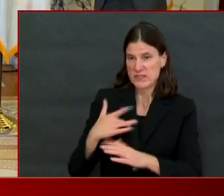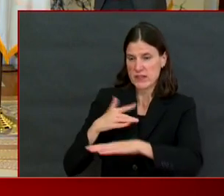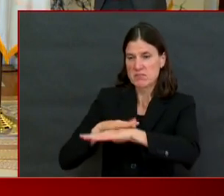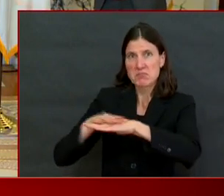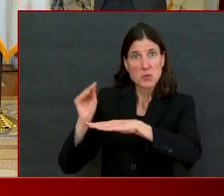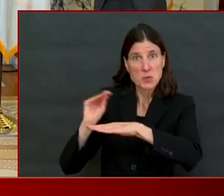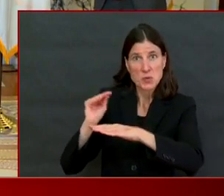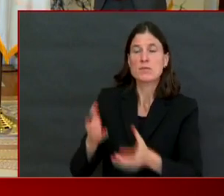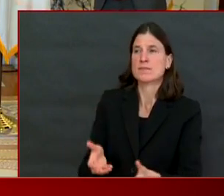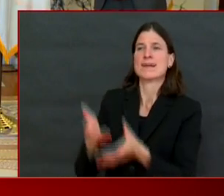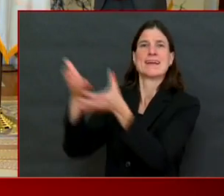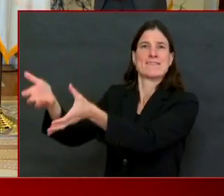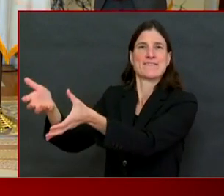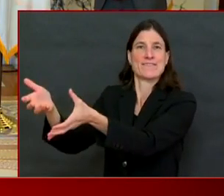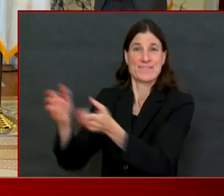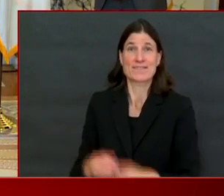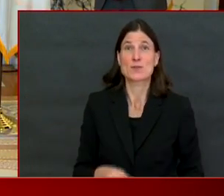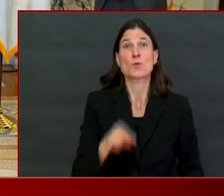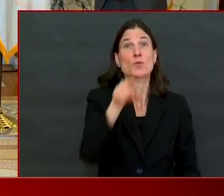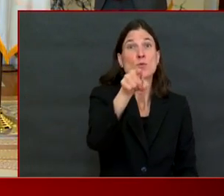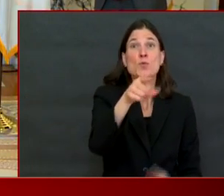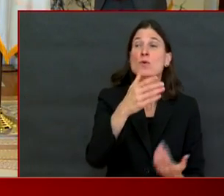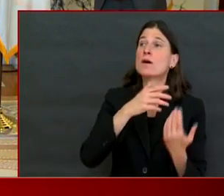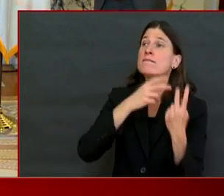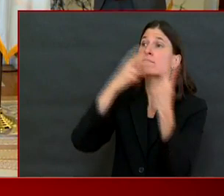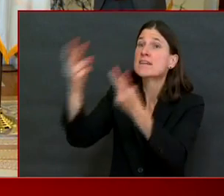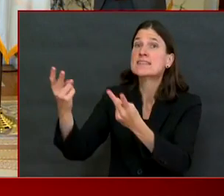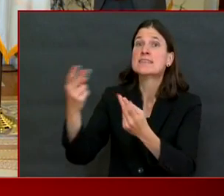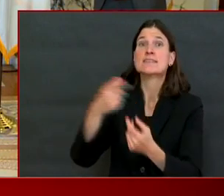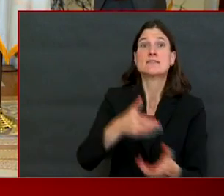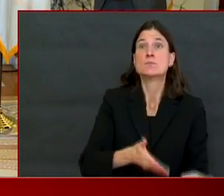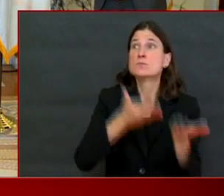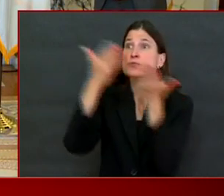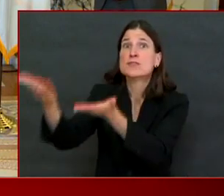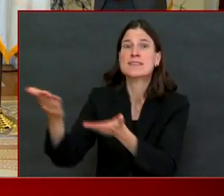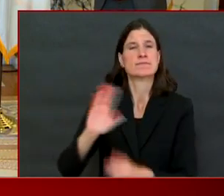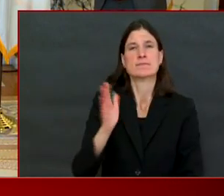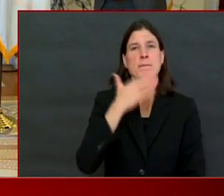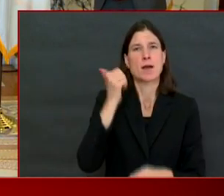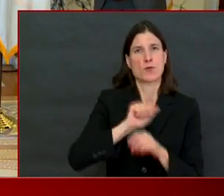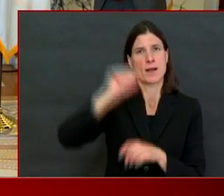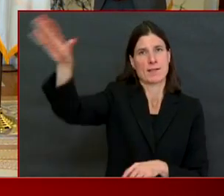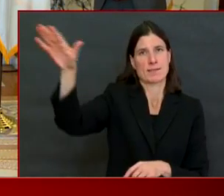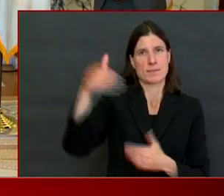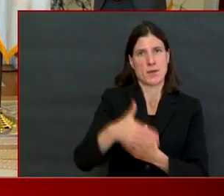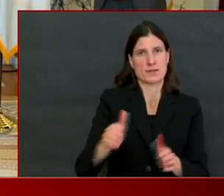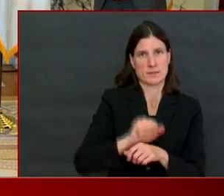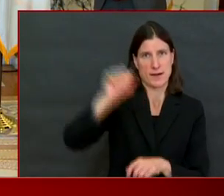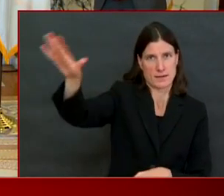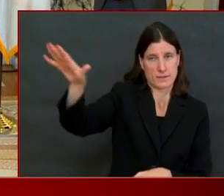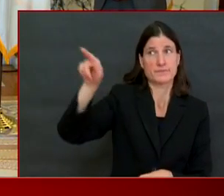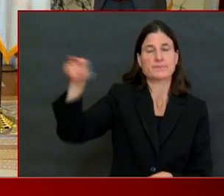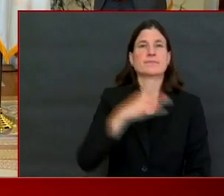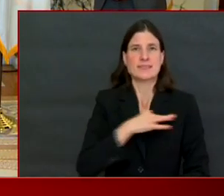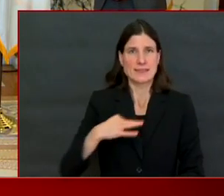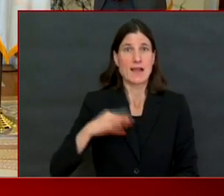please. Your presence there in any way makes things much more confusing and challenging for